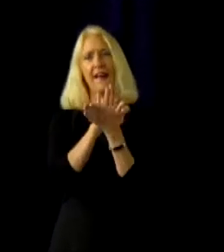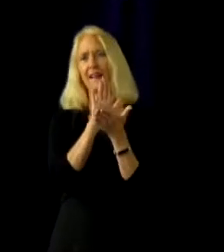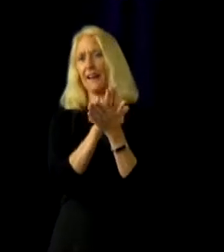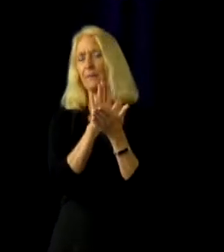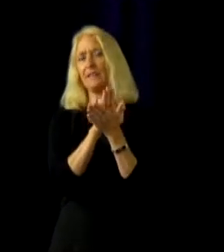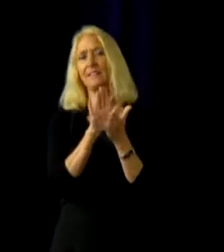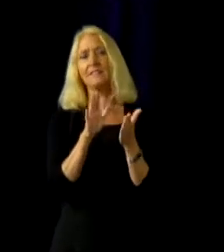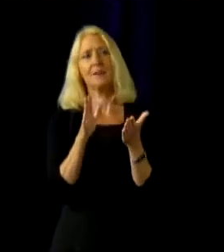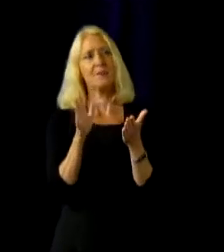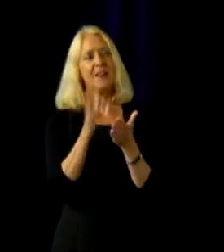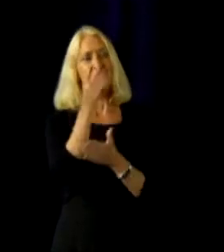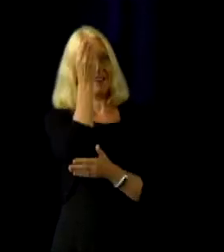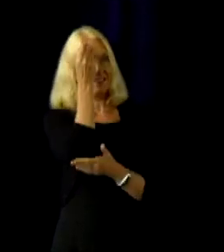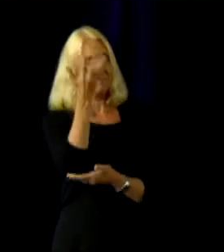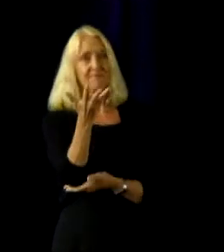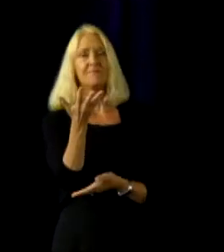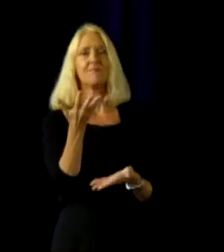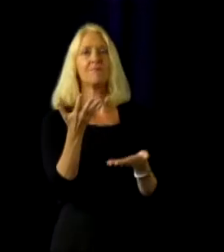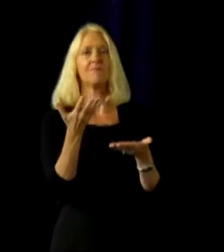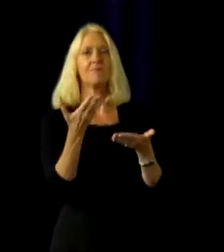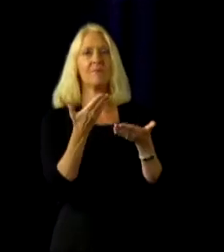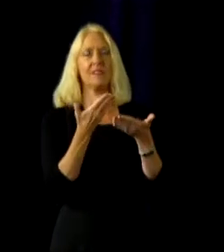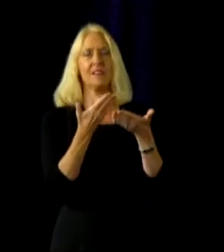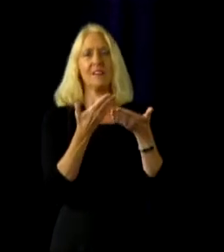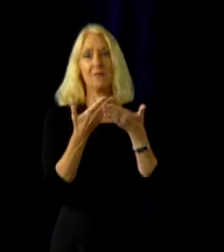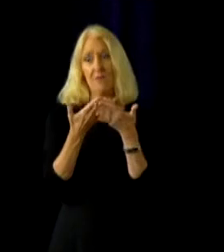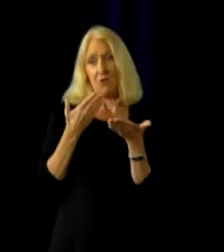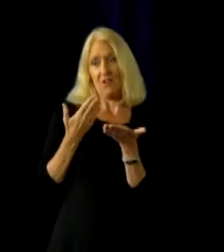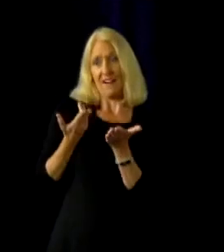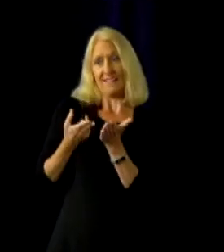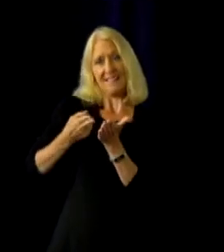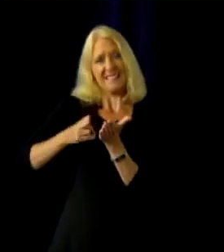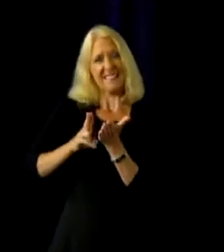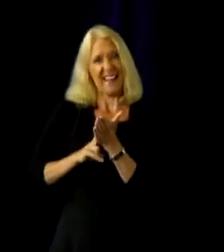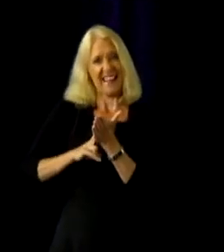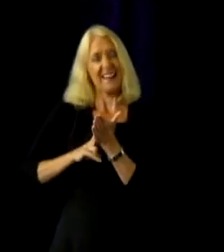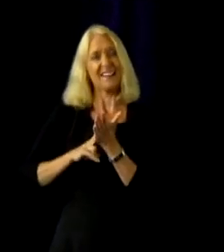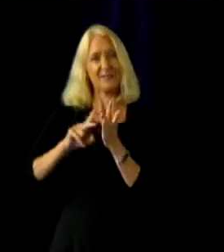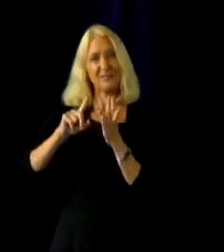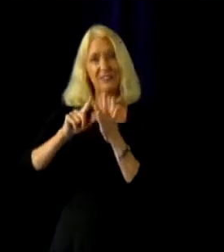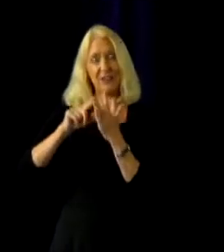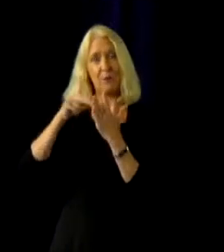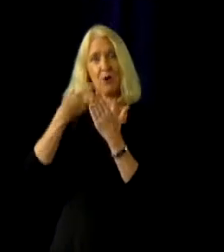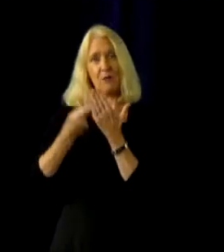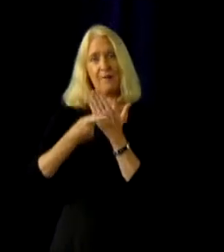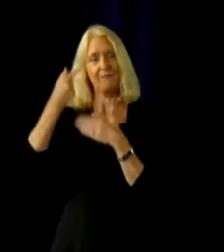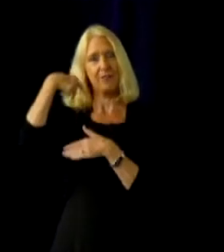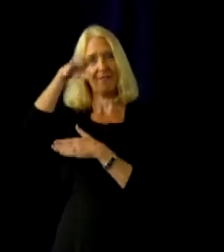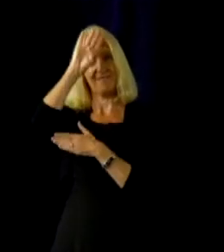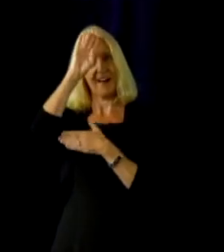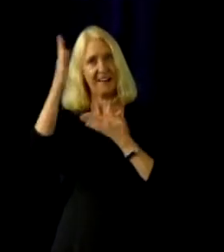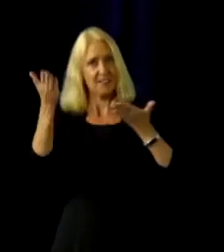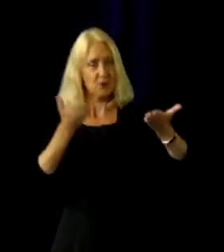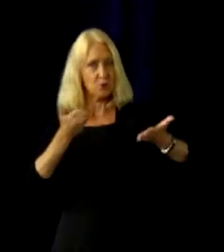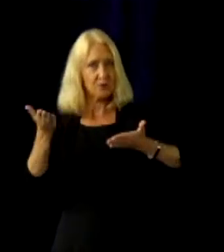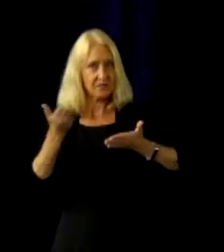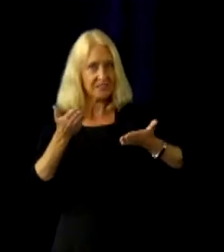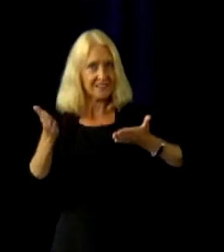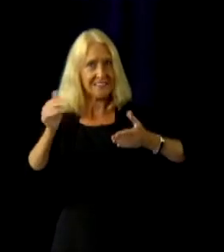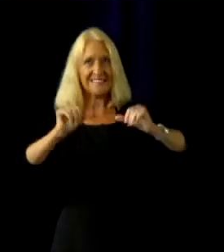I can tell you that even before I enrolled into the program, the Fire Service Science